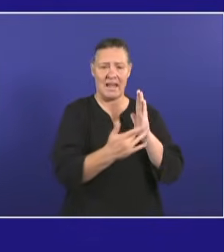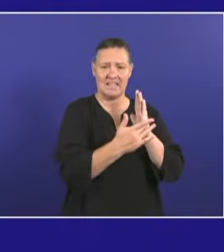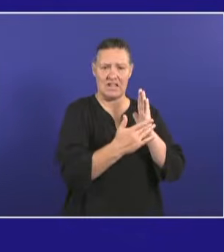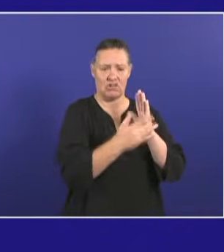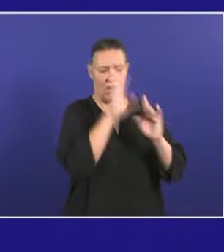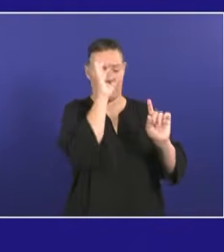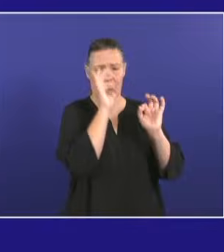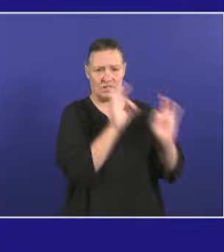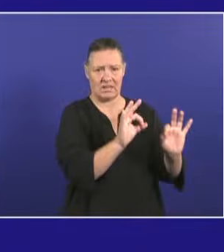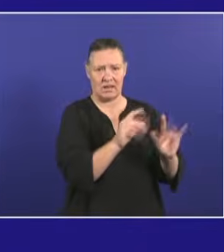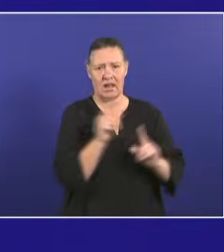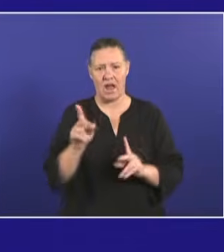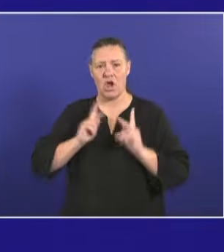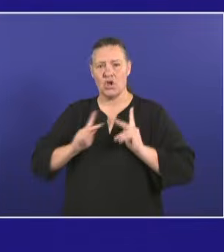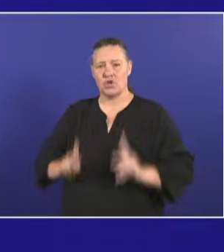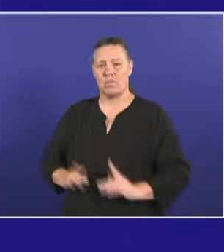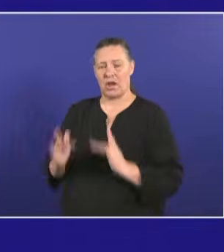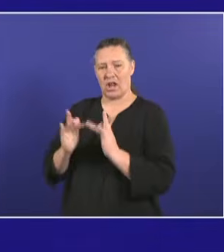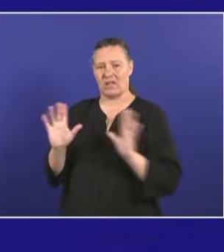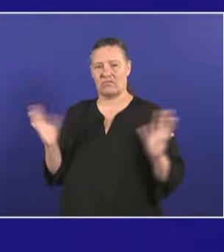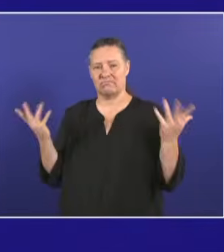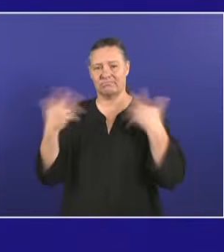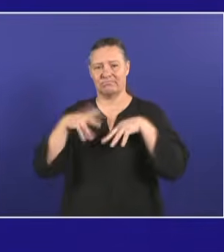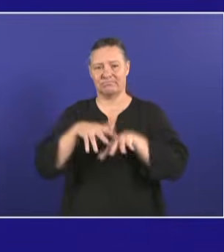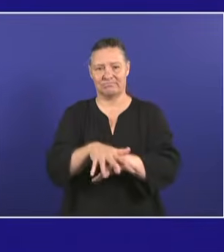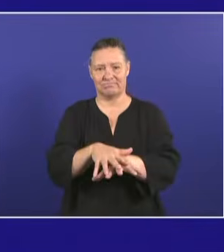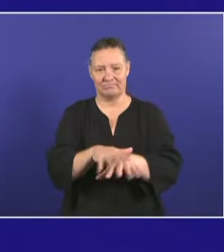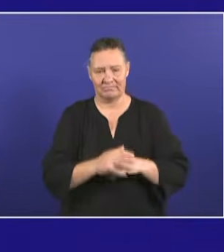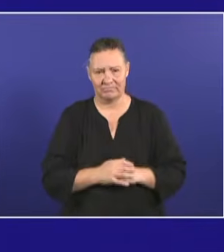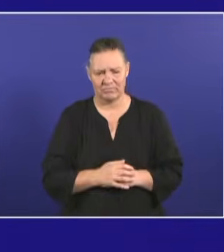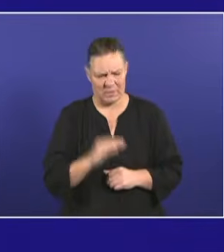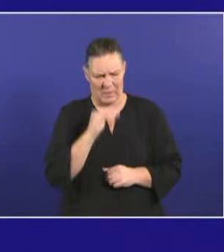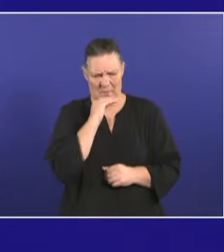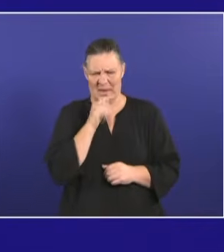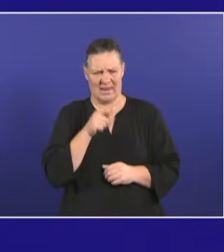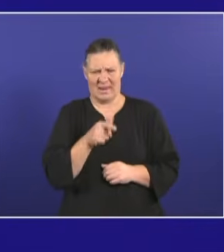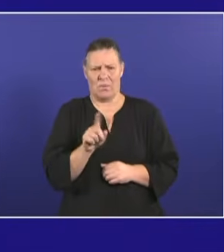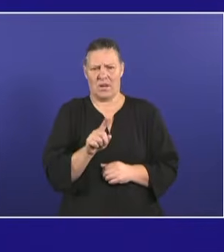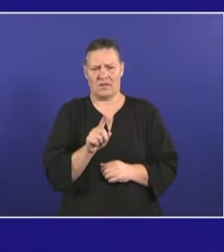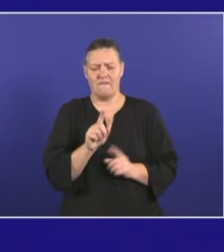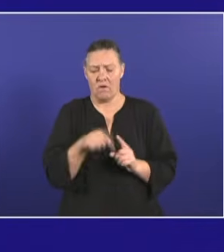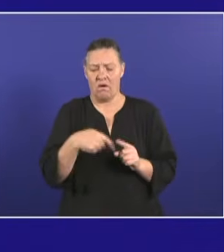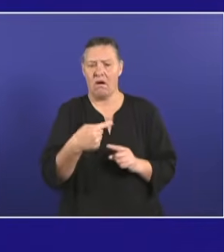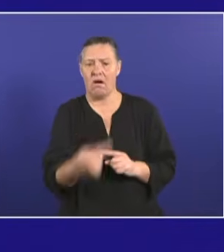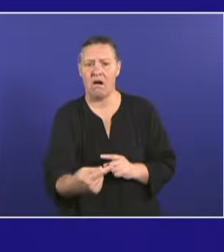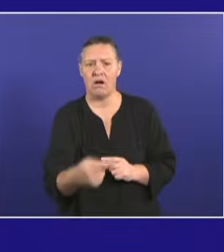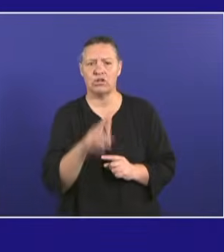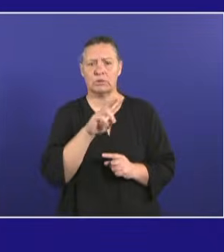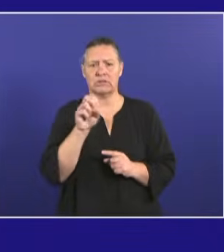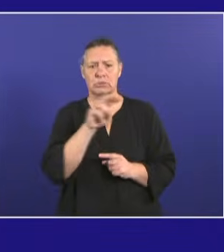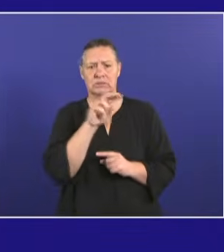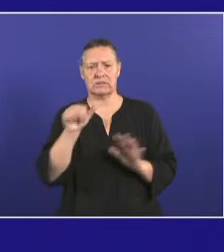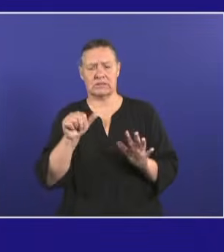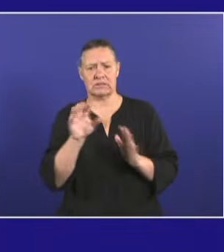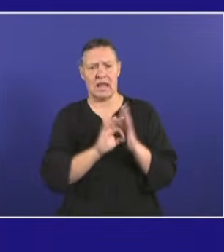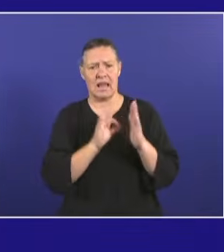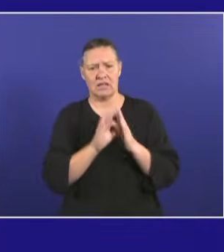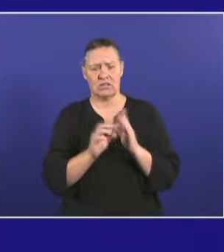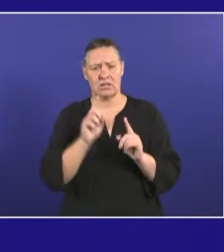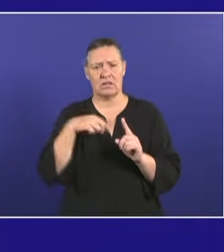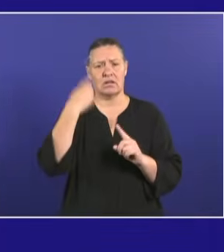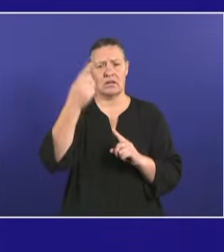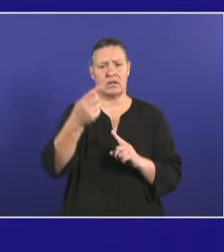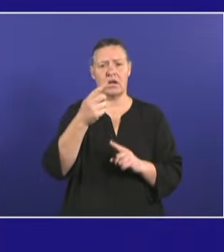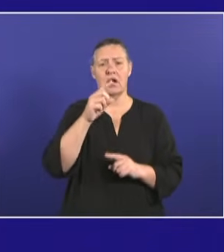digital precision with human connections. Now, what does this mean for the next election? It means that the work